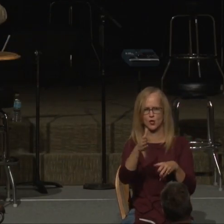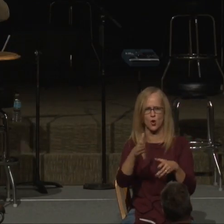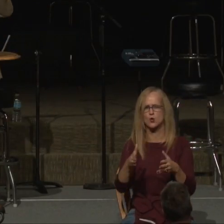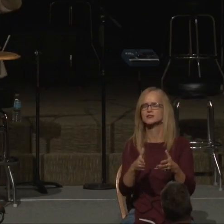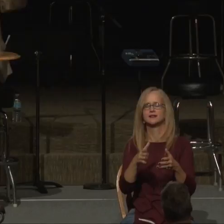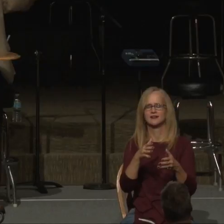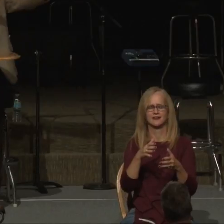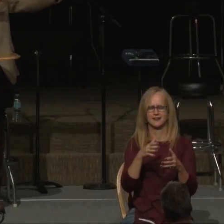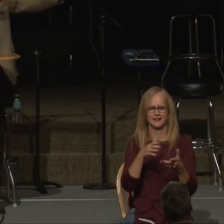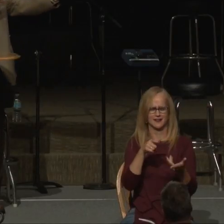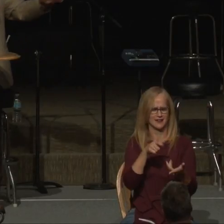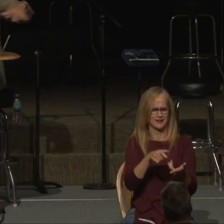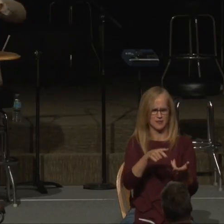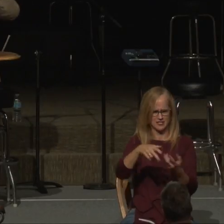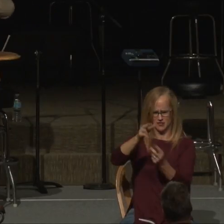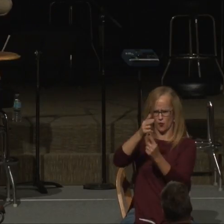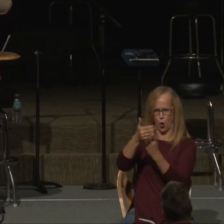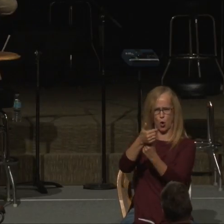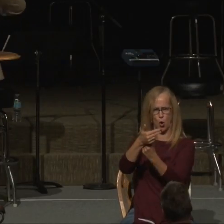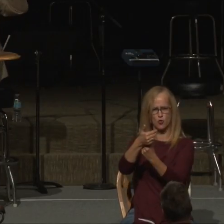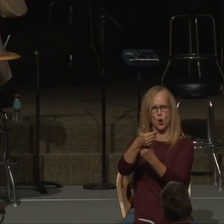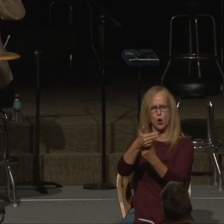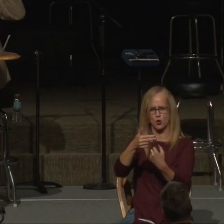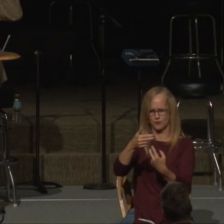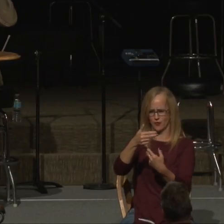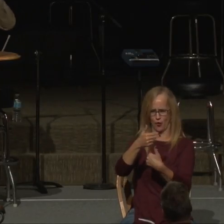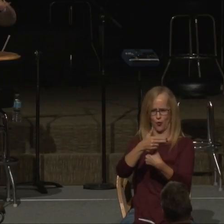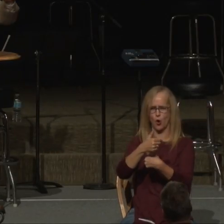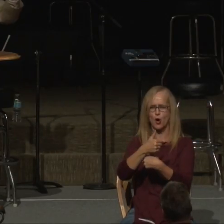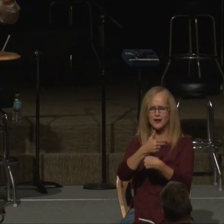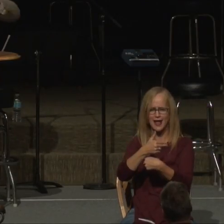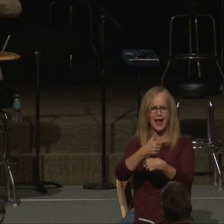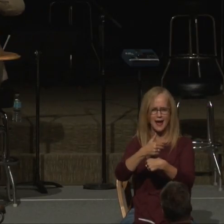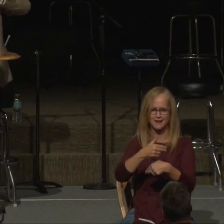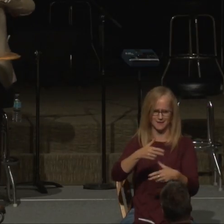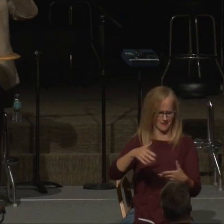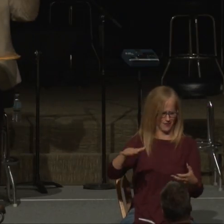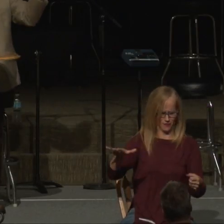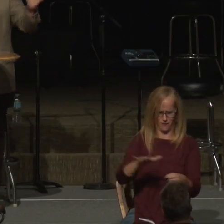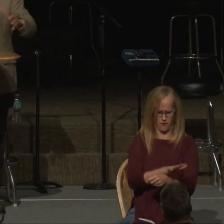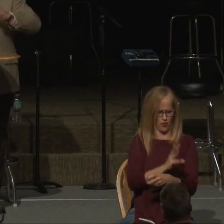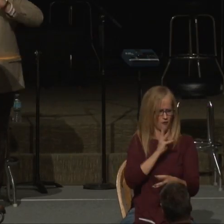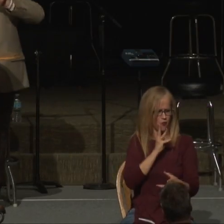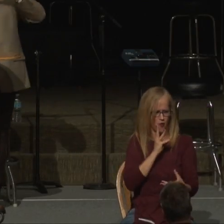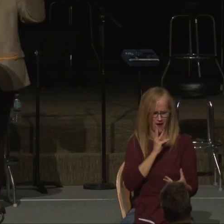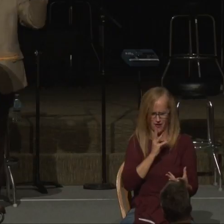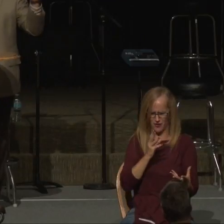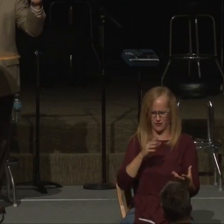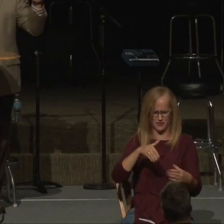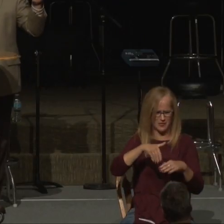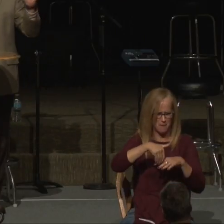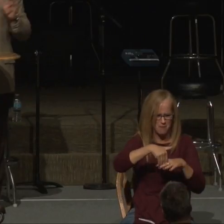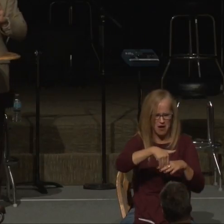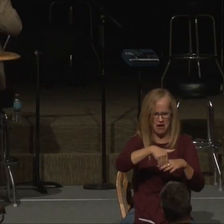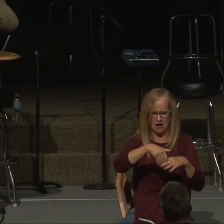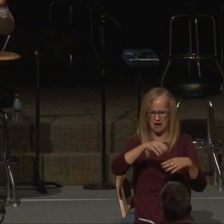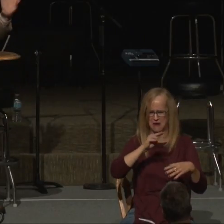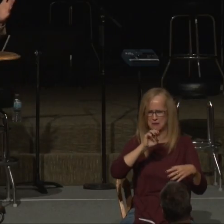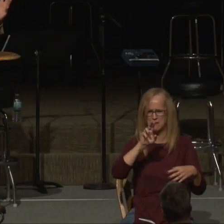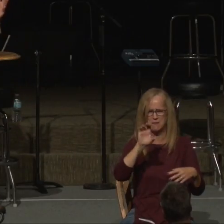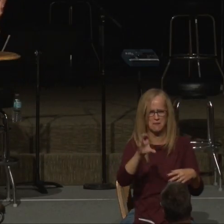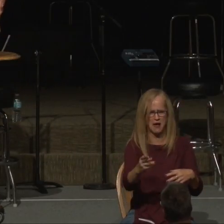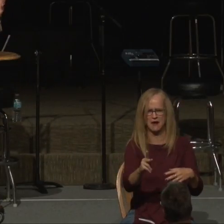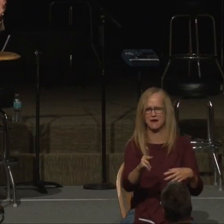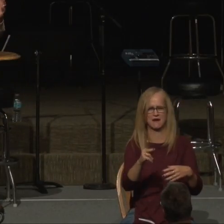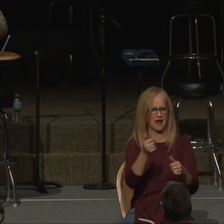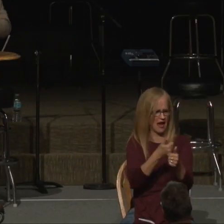It was because of the Hurricane Matthew. The field was just full of water, and it was just mud and muck everywhere. I mean, you can't